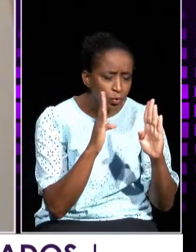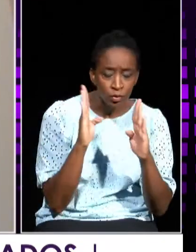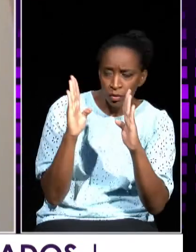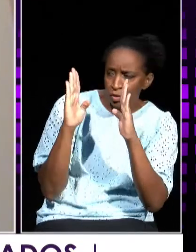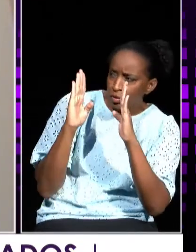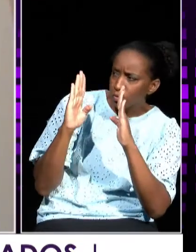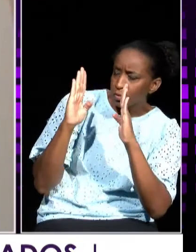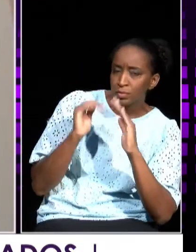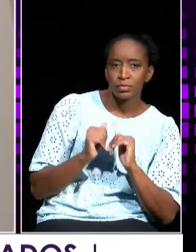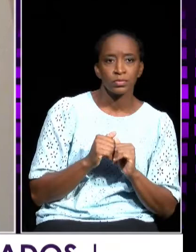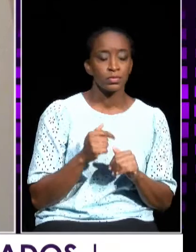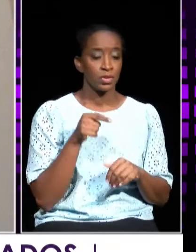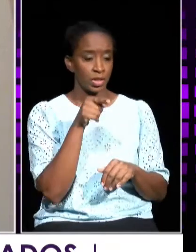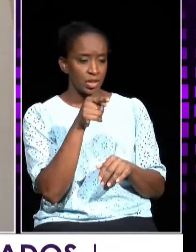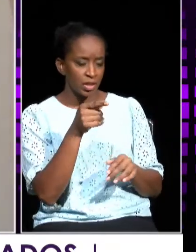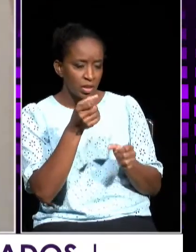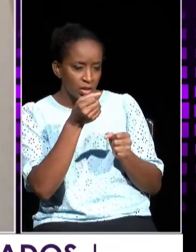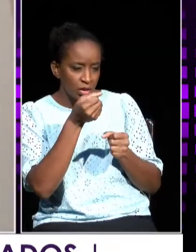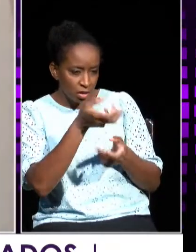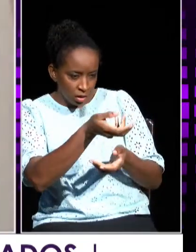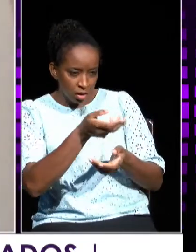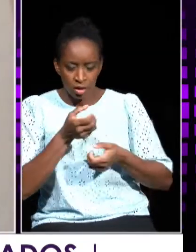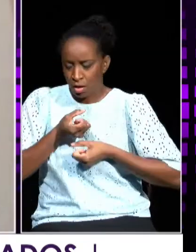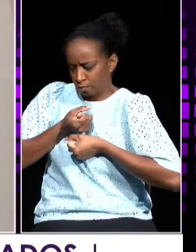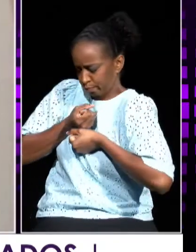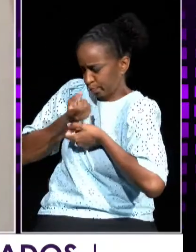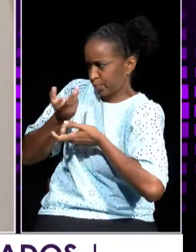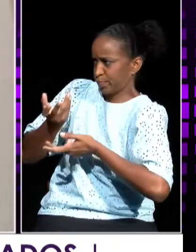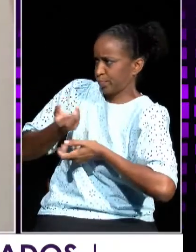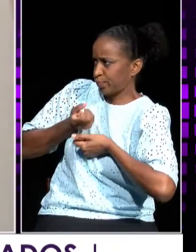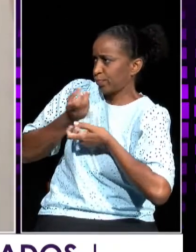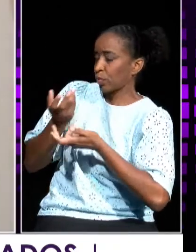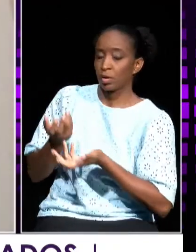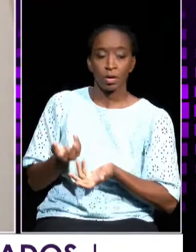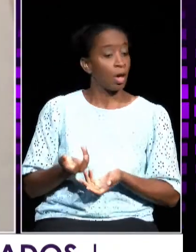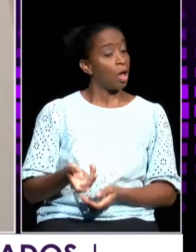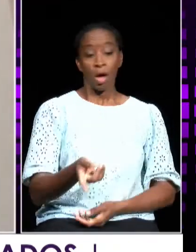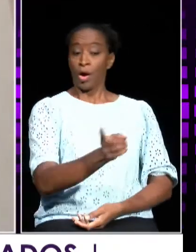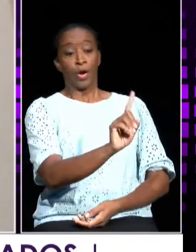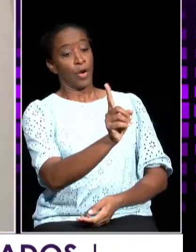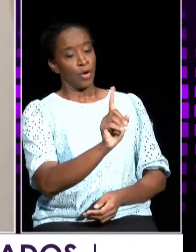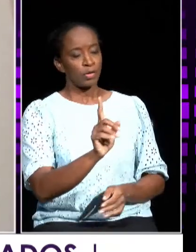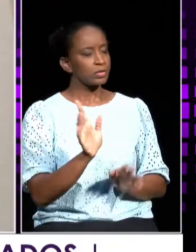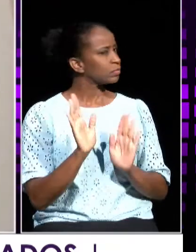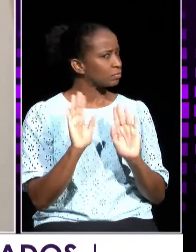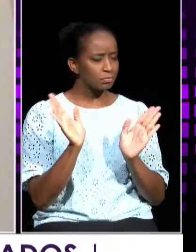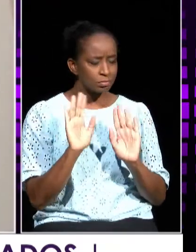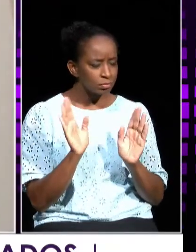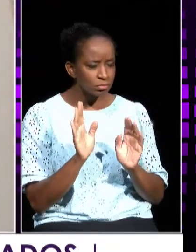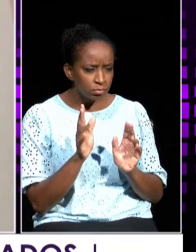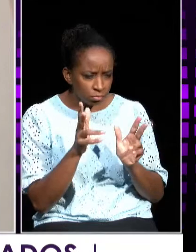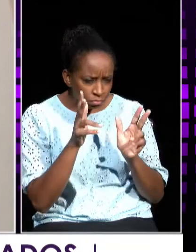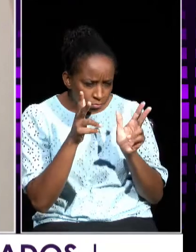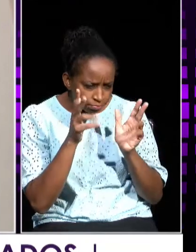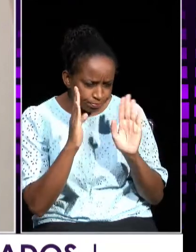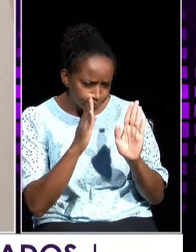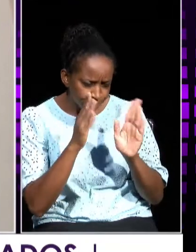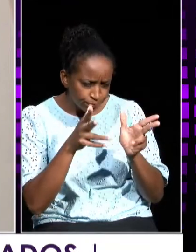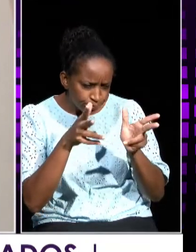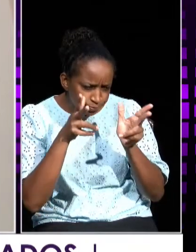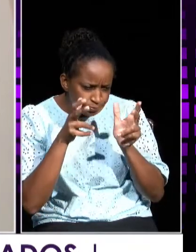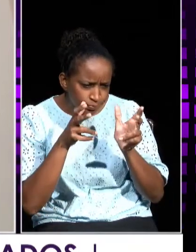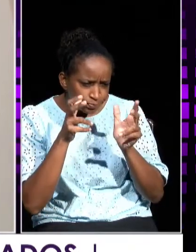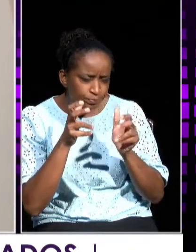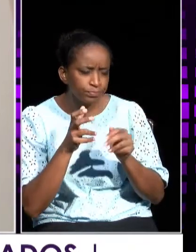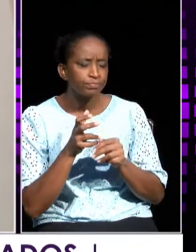hearing them to retort, but somebody's listening, and in listening to them, that they're offering something